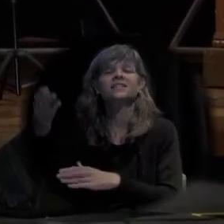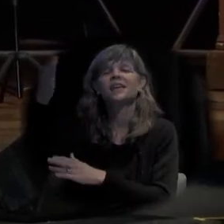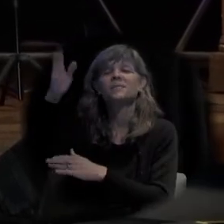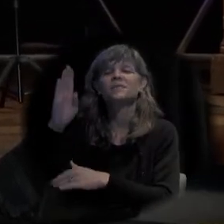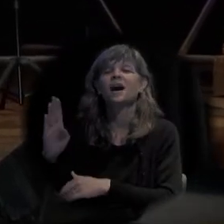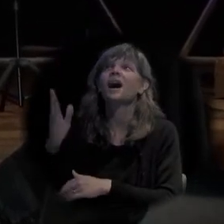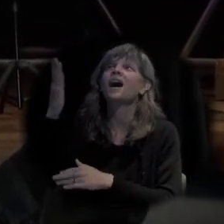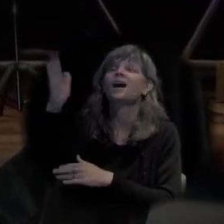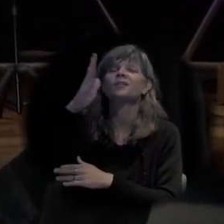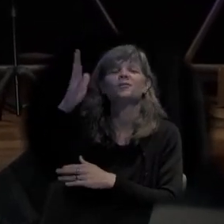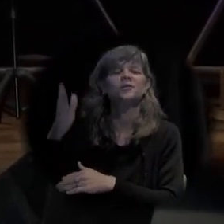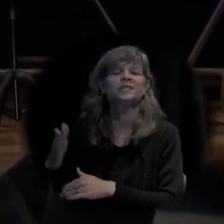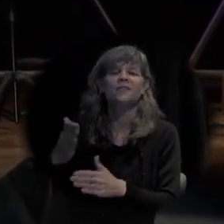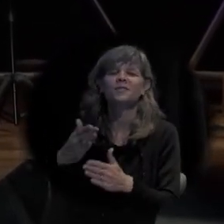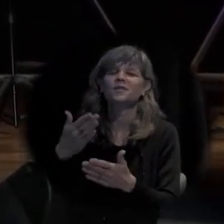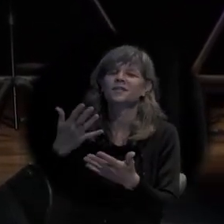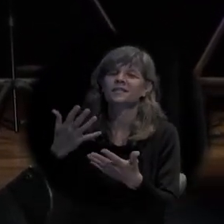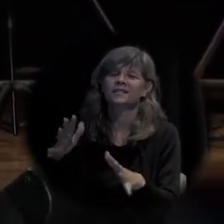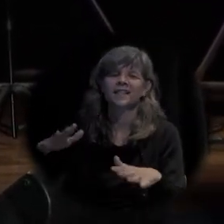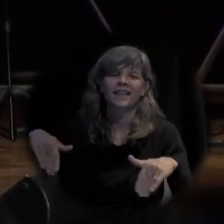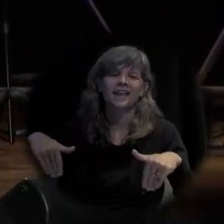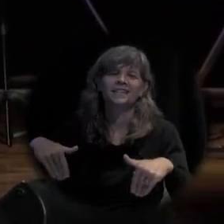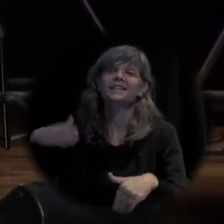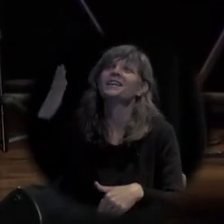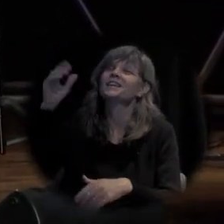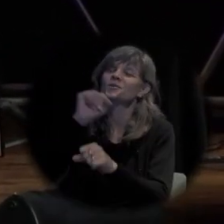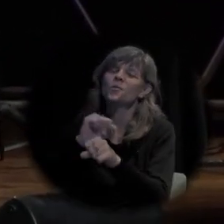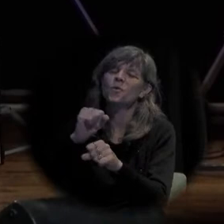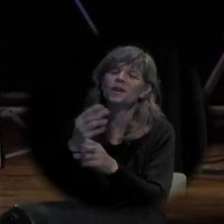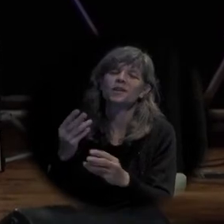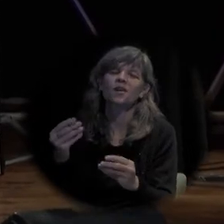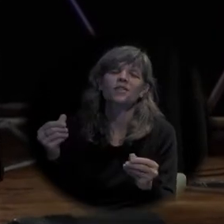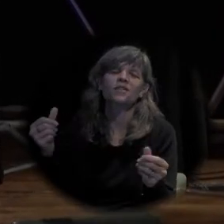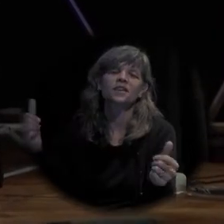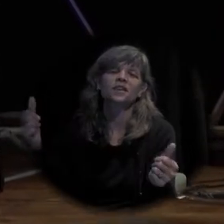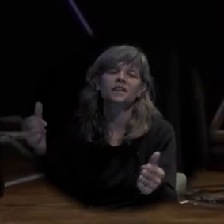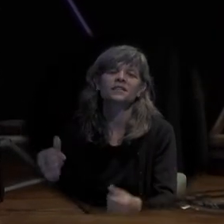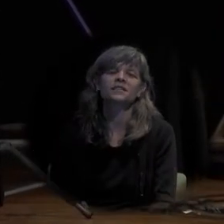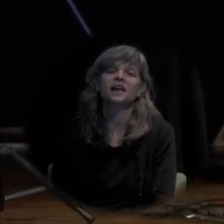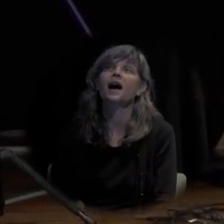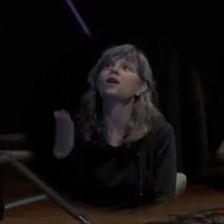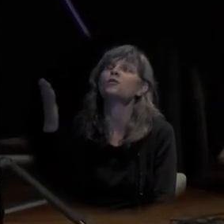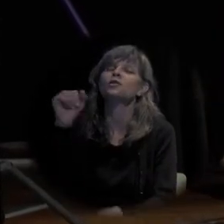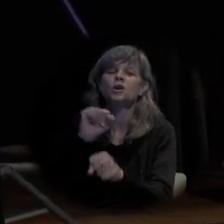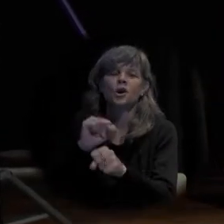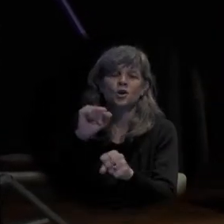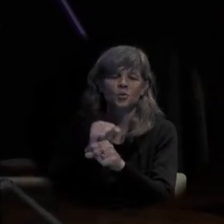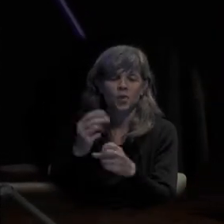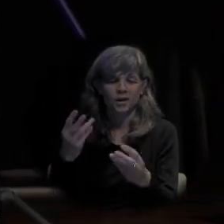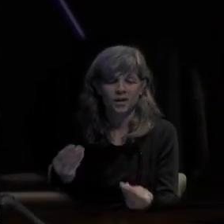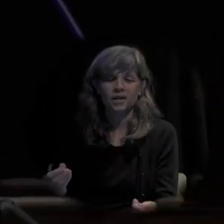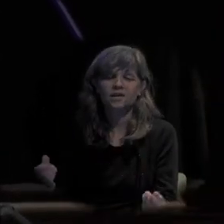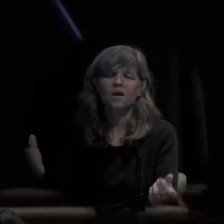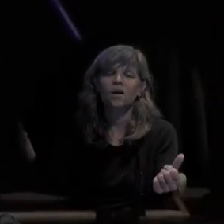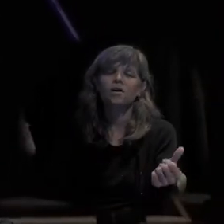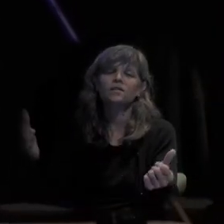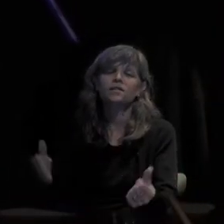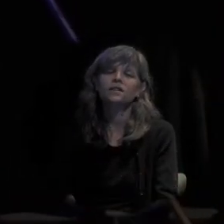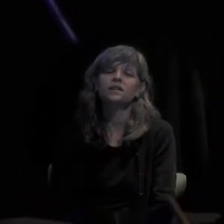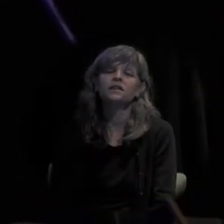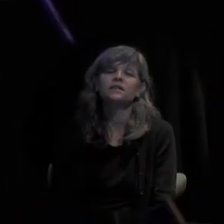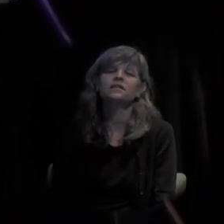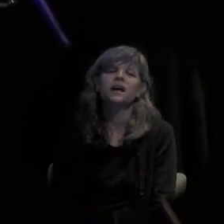waiting. The same God who's never late is working all things out. You're working